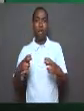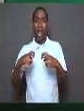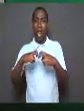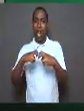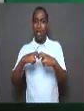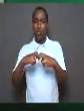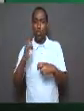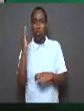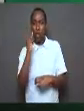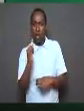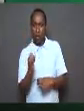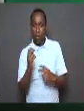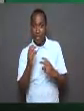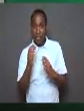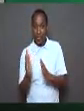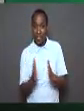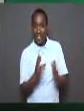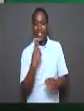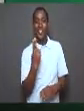to form an image.